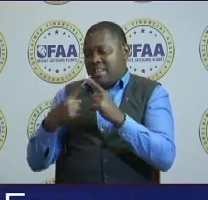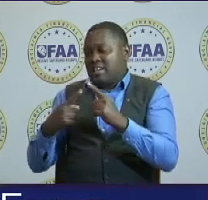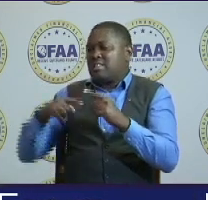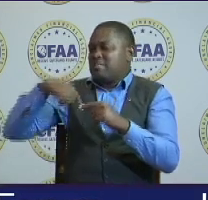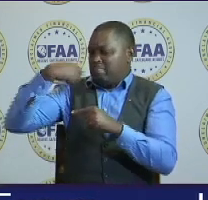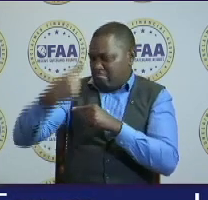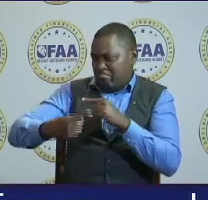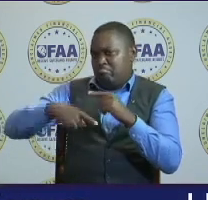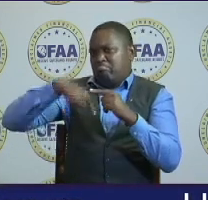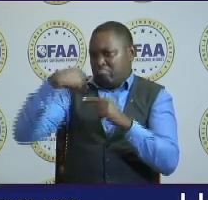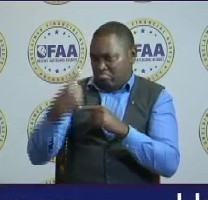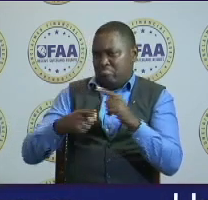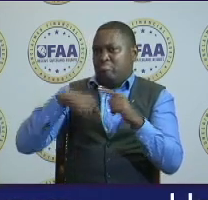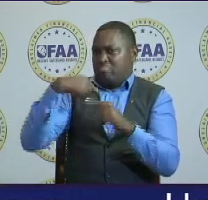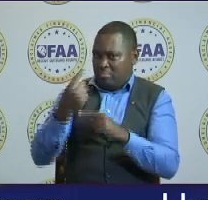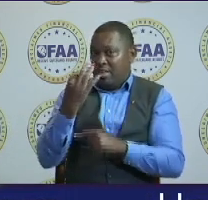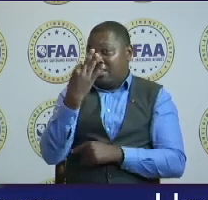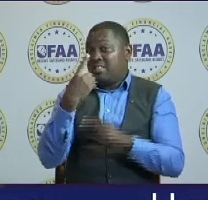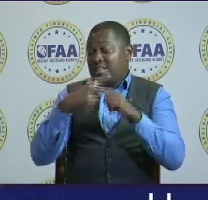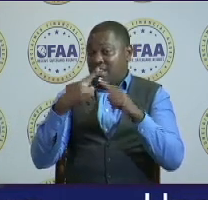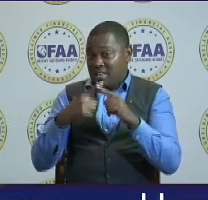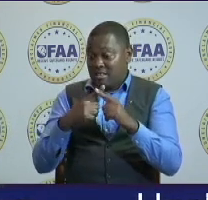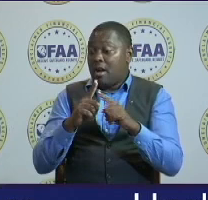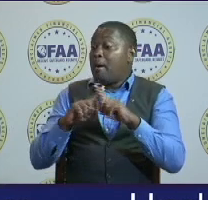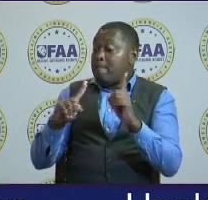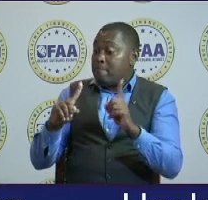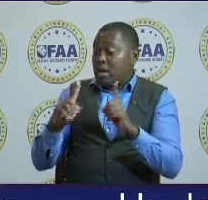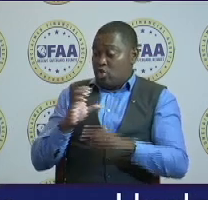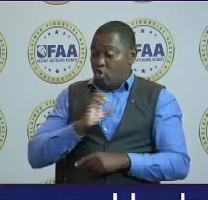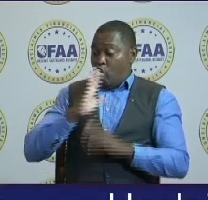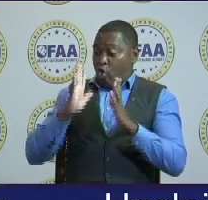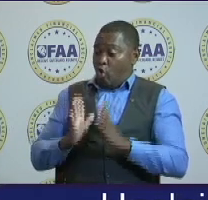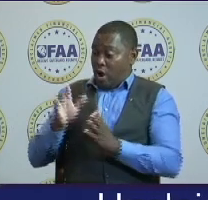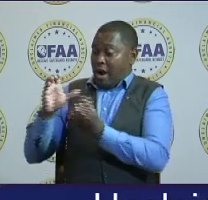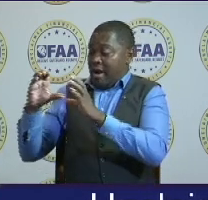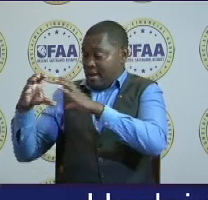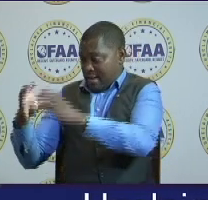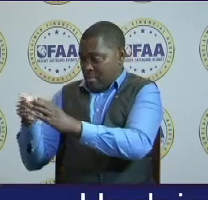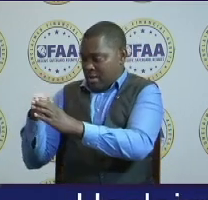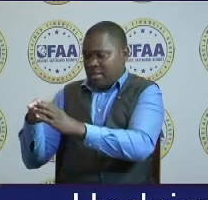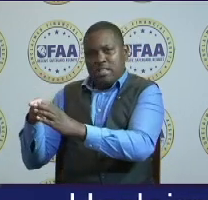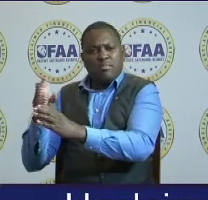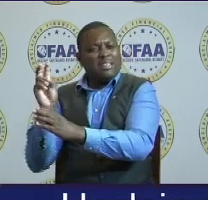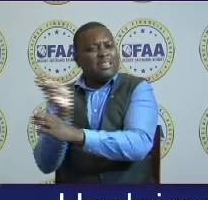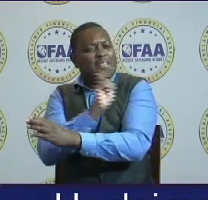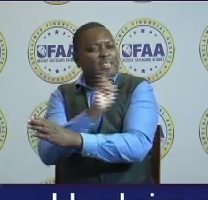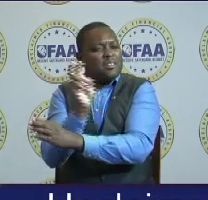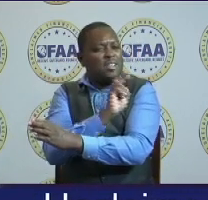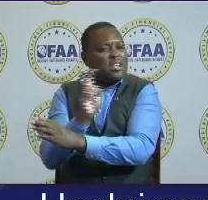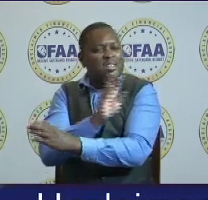no idea or thereabouts of where you are as the account holder,